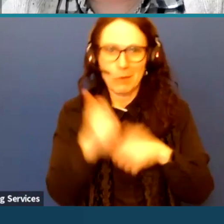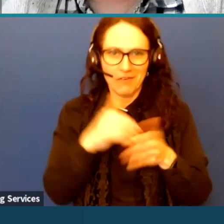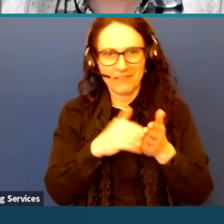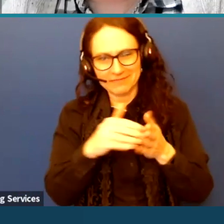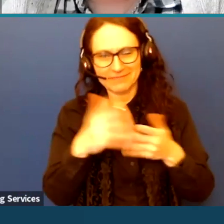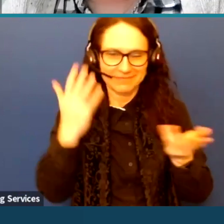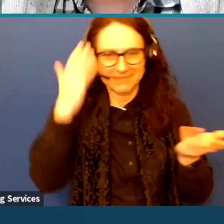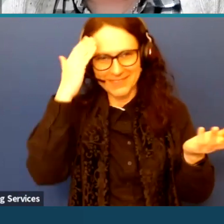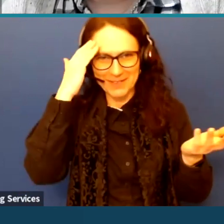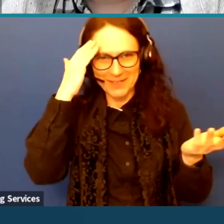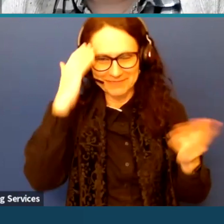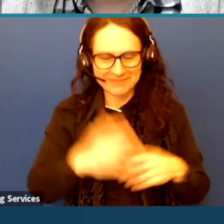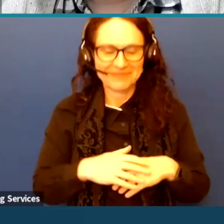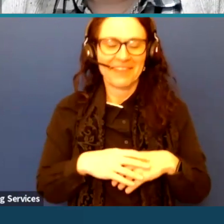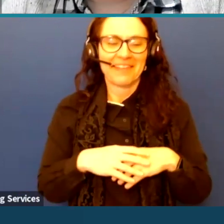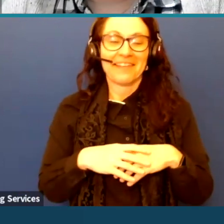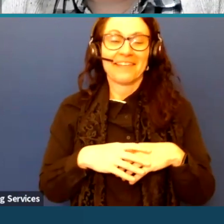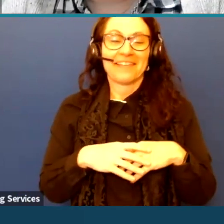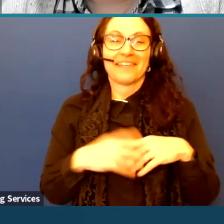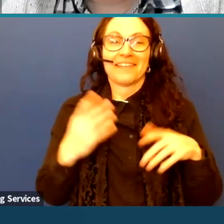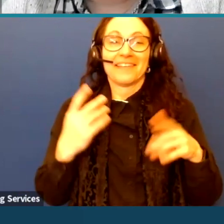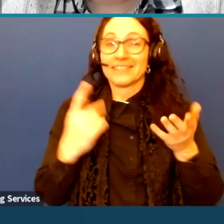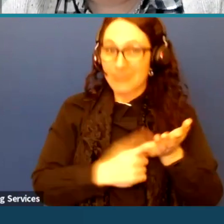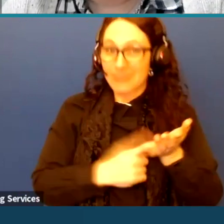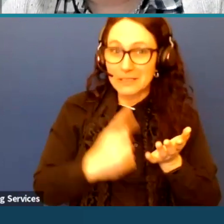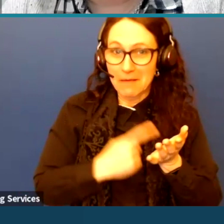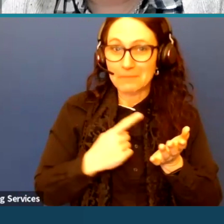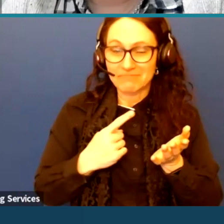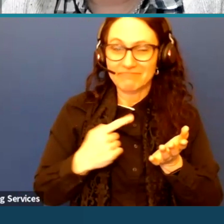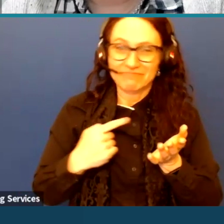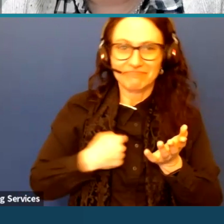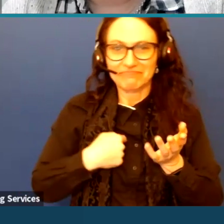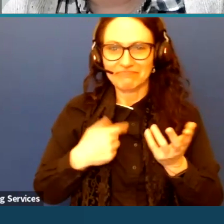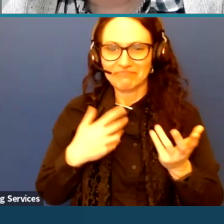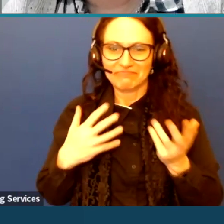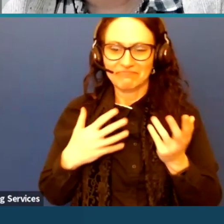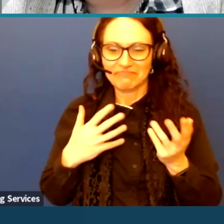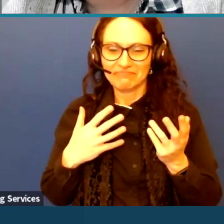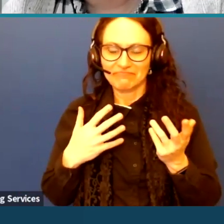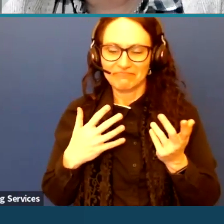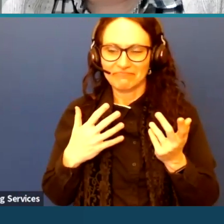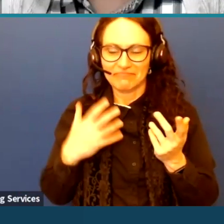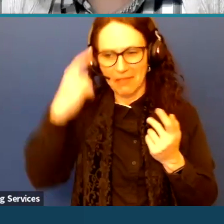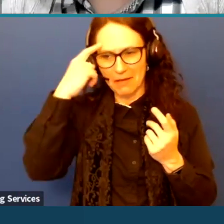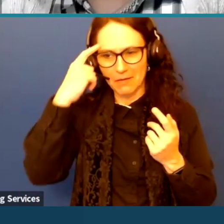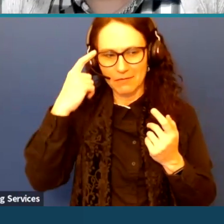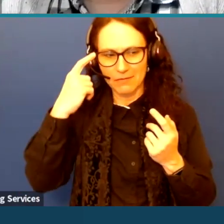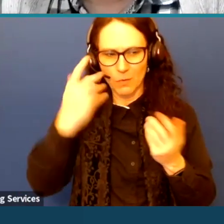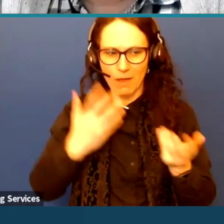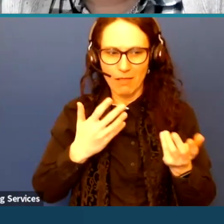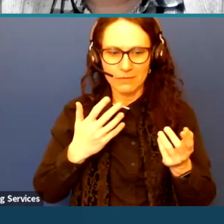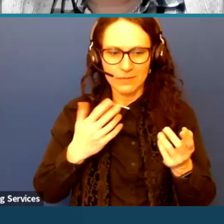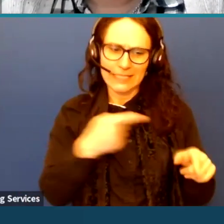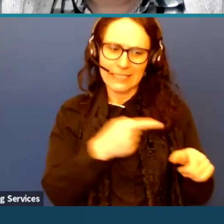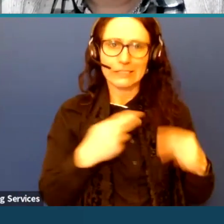You know, I sometimes get caught up and I want to say, well, he's human, so you know, we make mistakes,